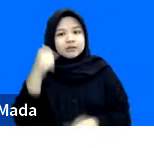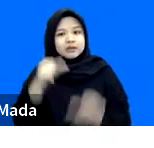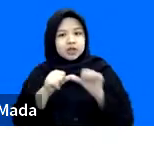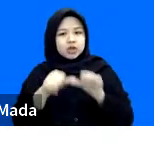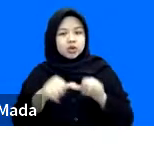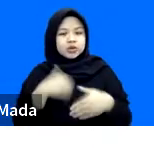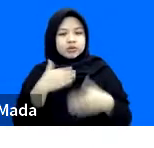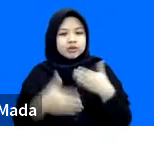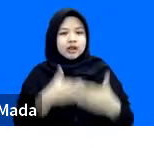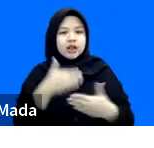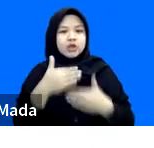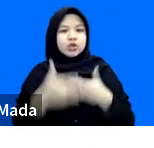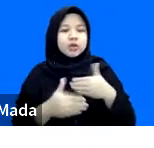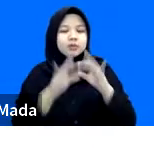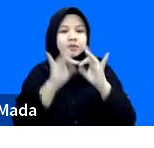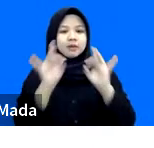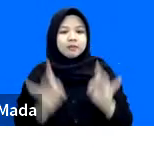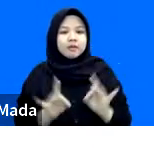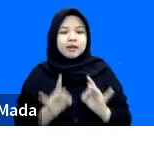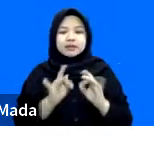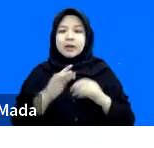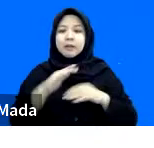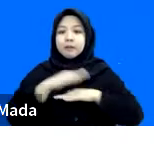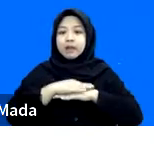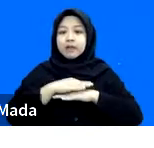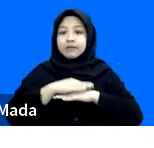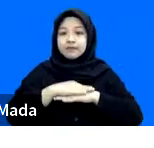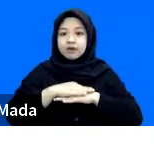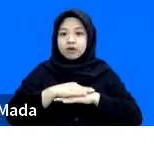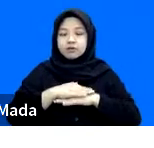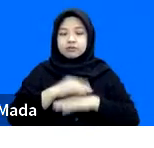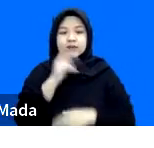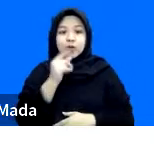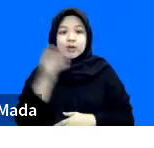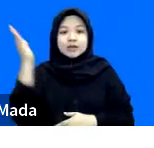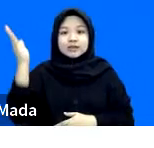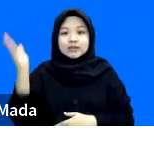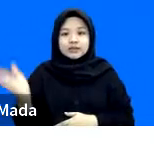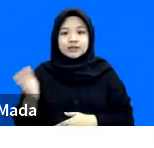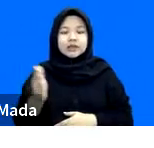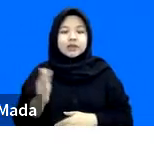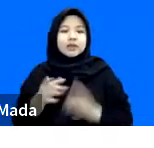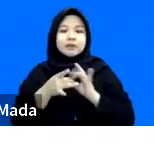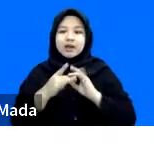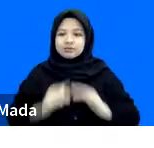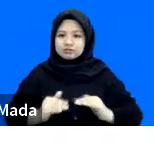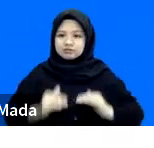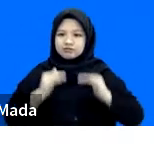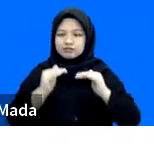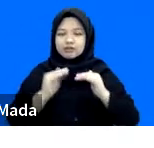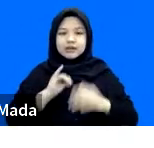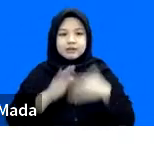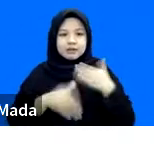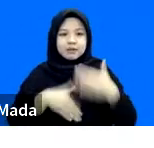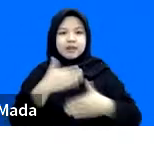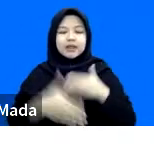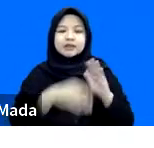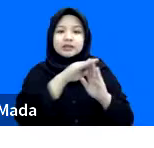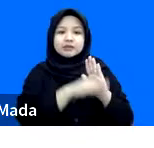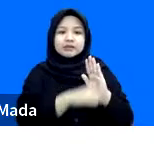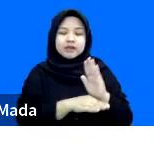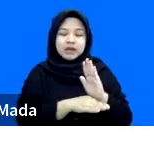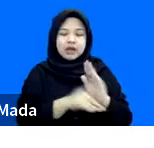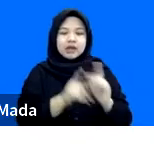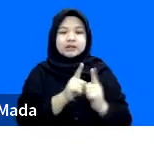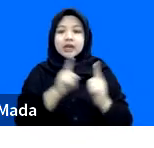fifth recommendation is to leverage partnerships to optimize the implementation of remote learning policies. And long-term